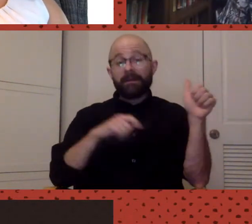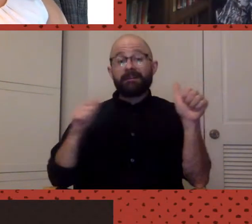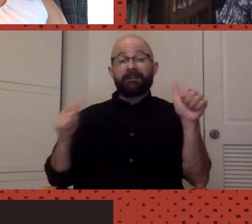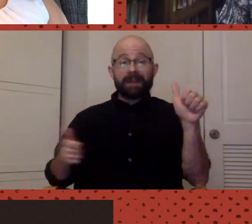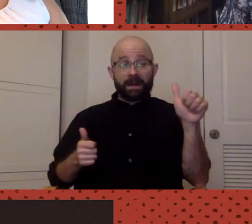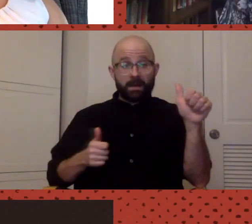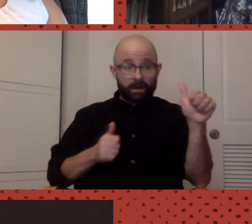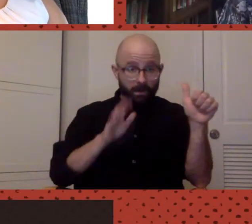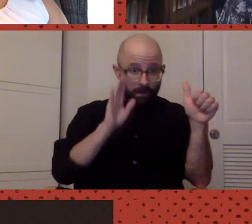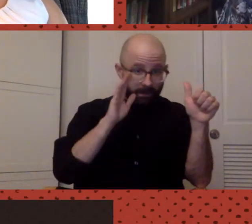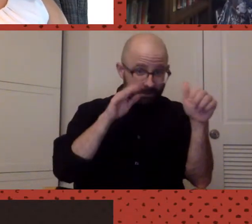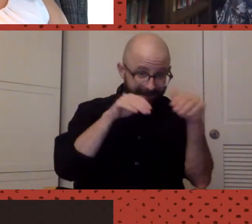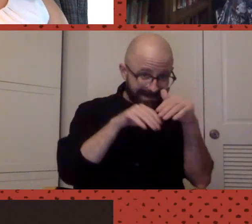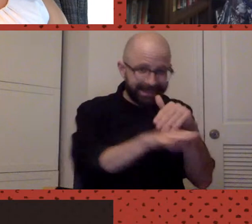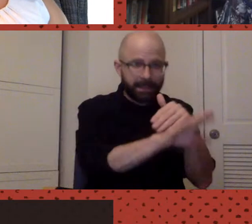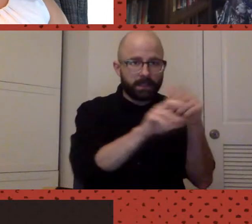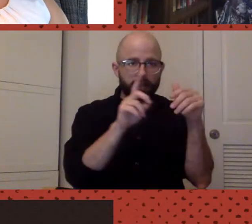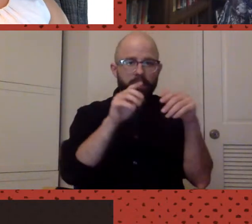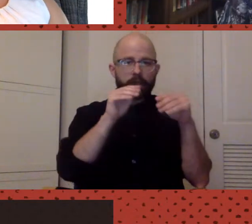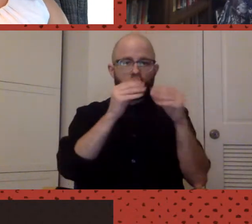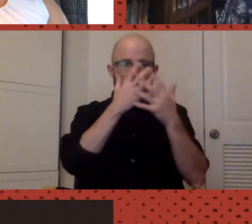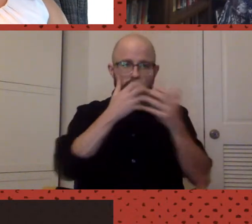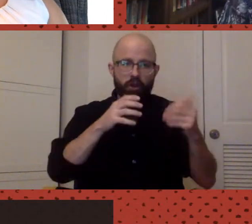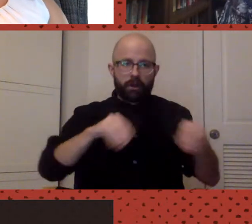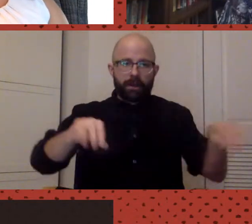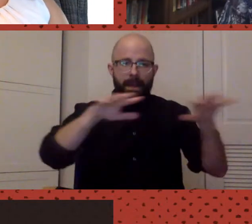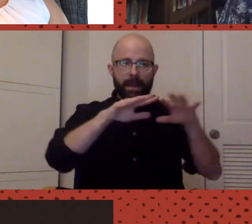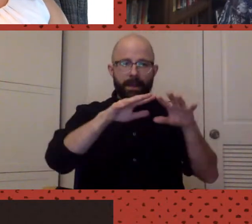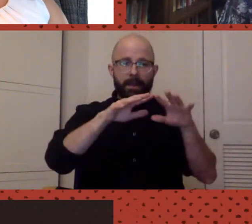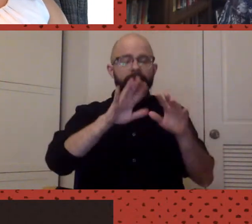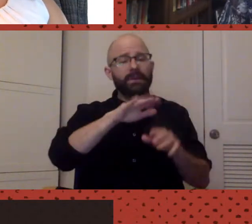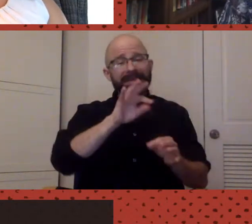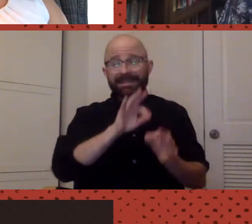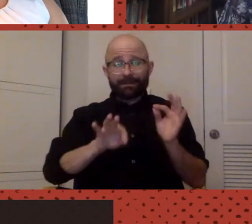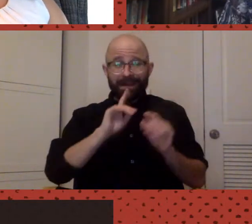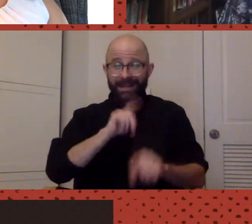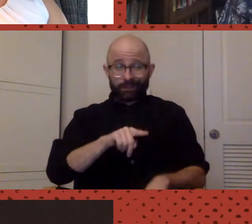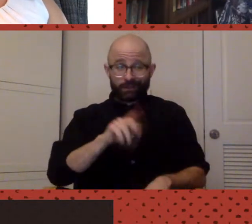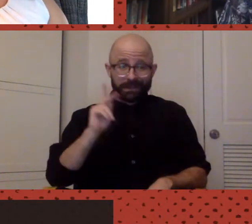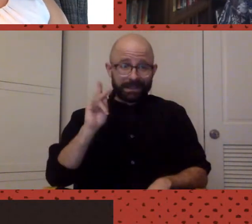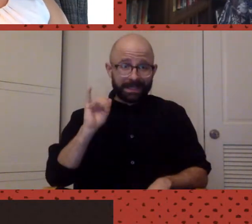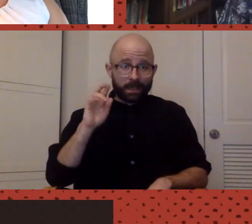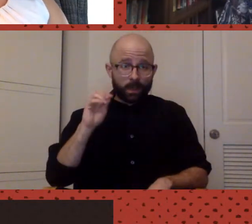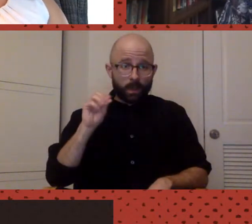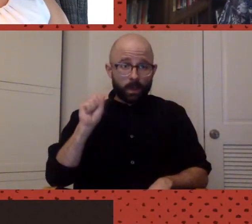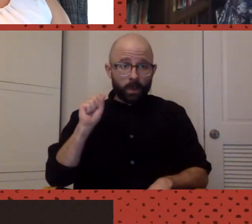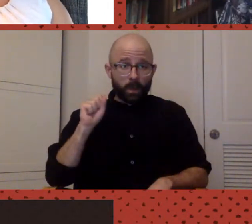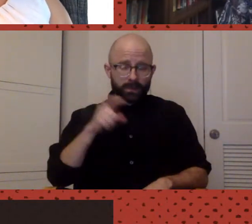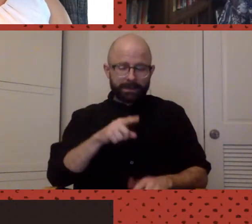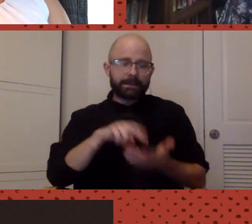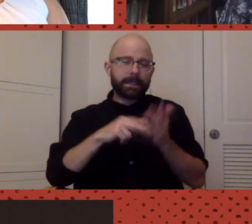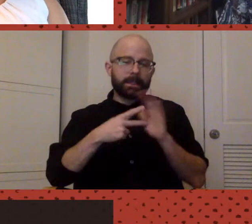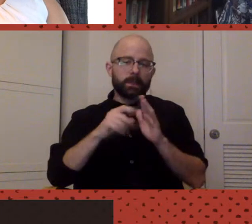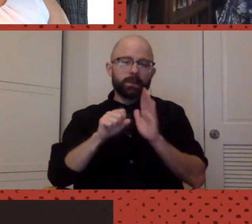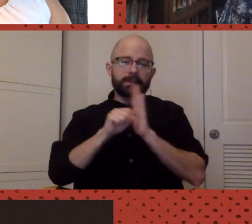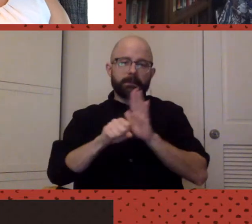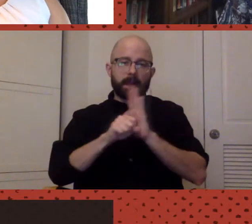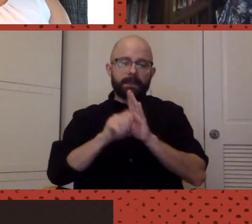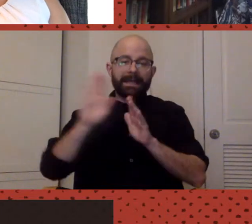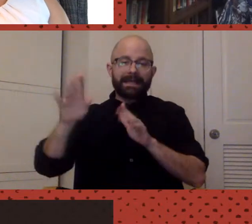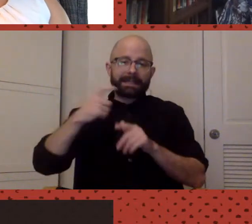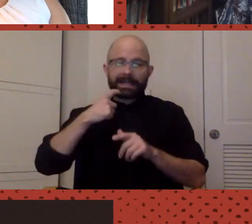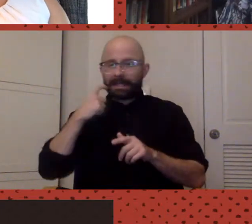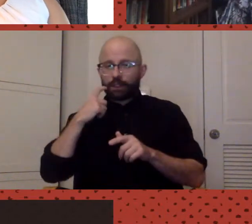Land. And the very simple answer, Kuros, is that this is meant to symbolize his addiction following